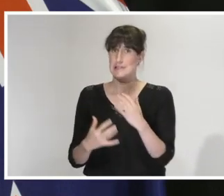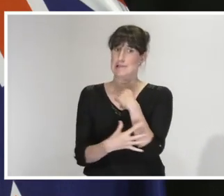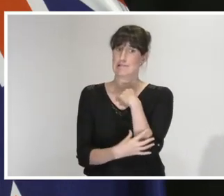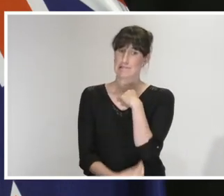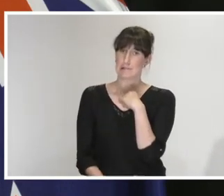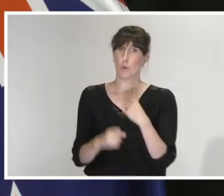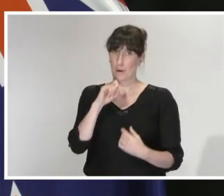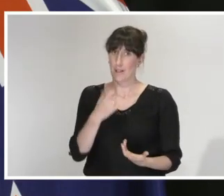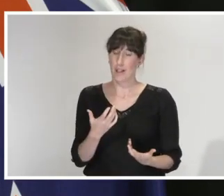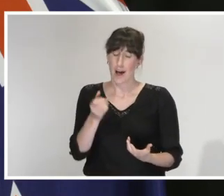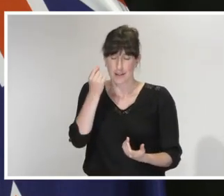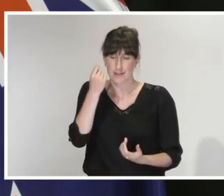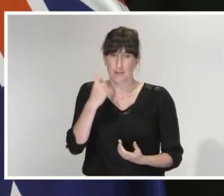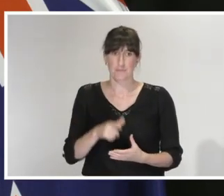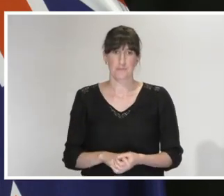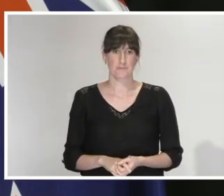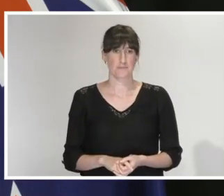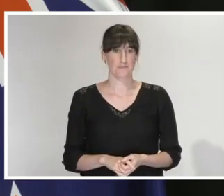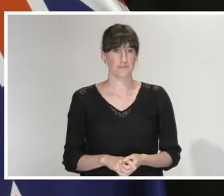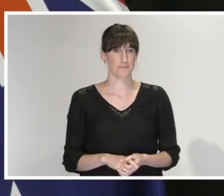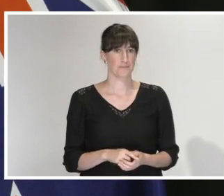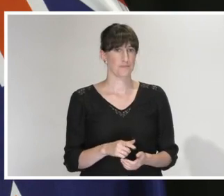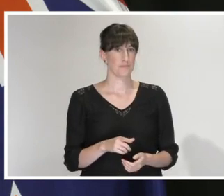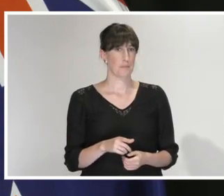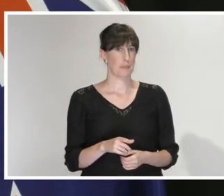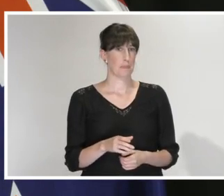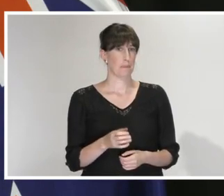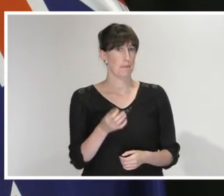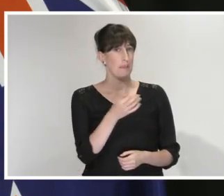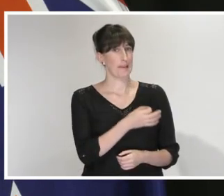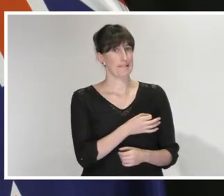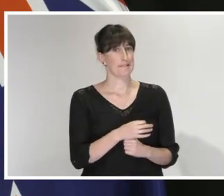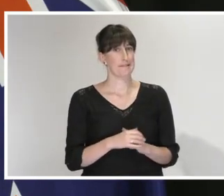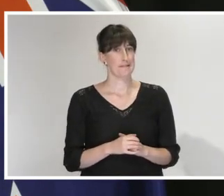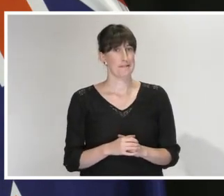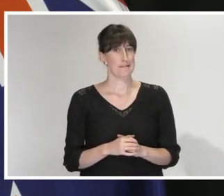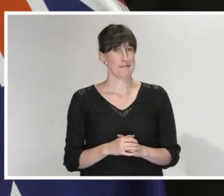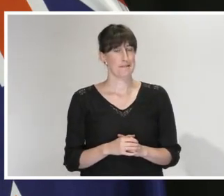any concern, because we don't know the time frame of how long this is going to go, that potentially